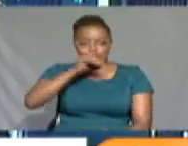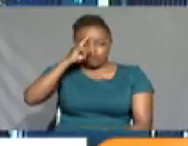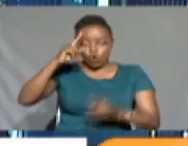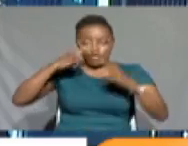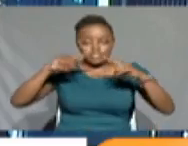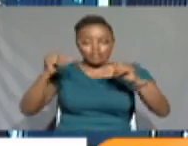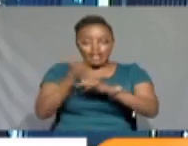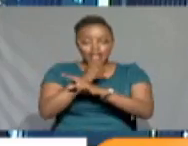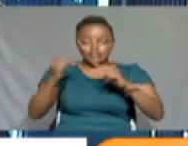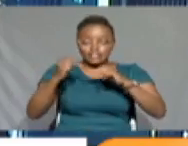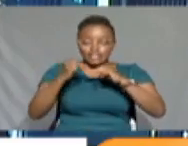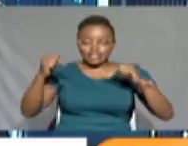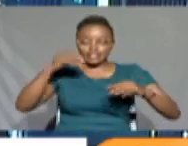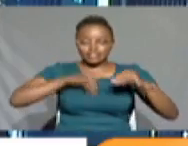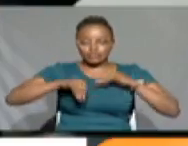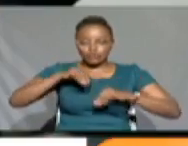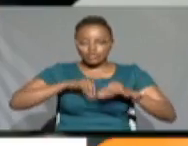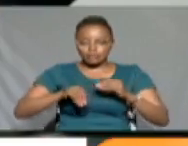war against graft.